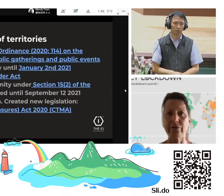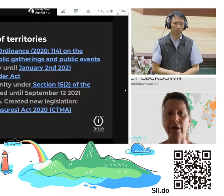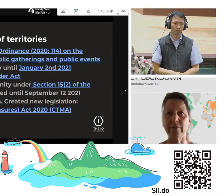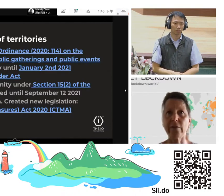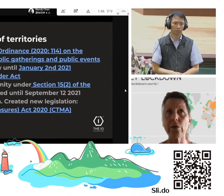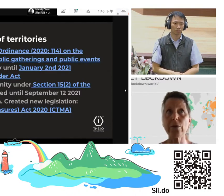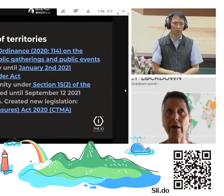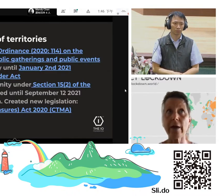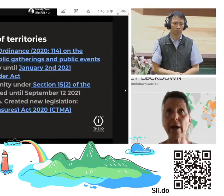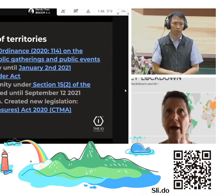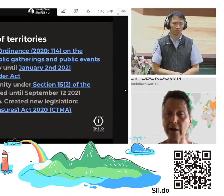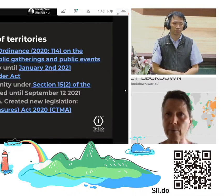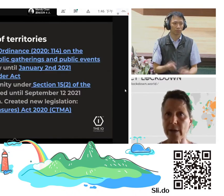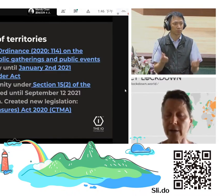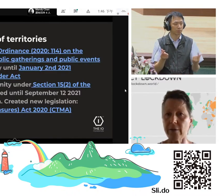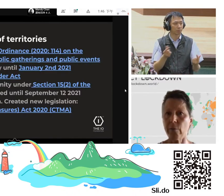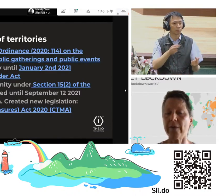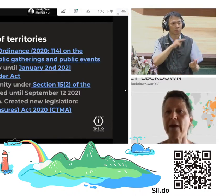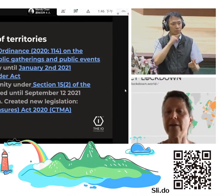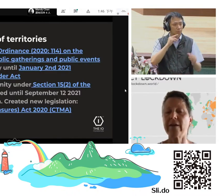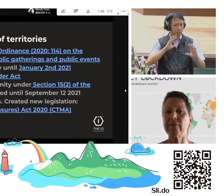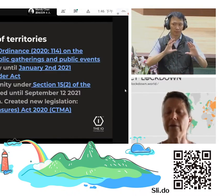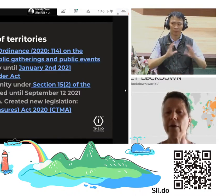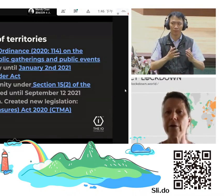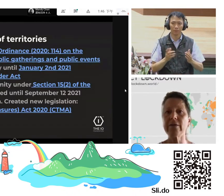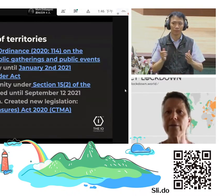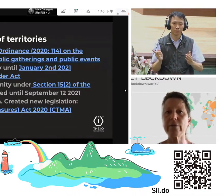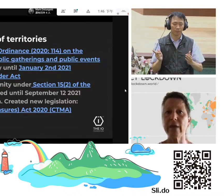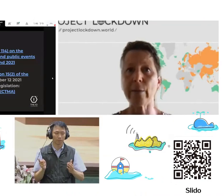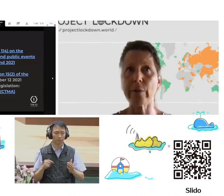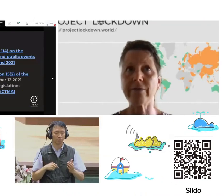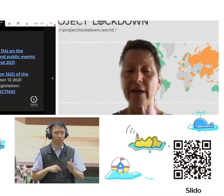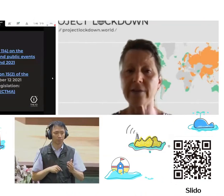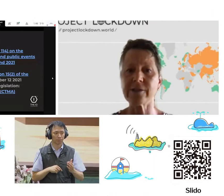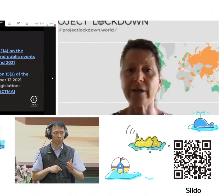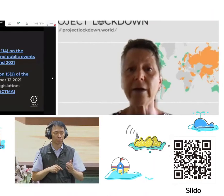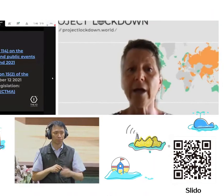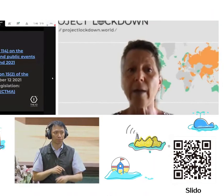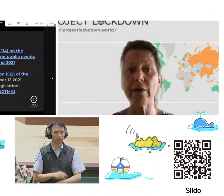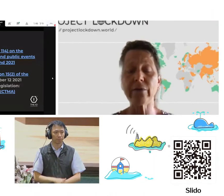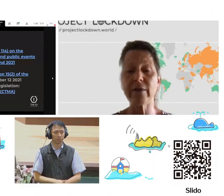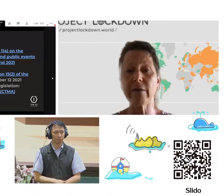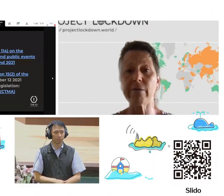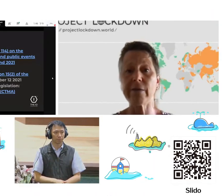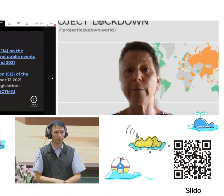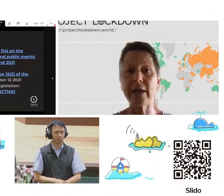long time. So the UK had been the one that had done it for the longest. It was April of next year.